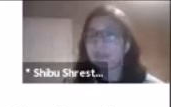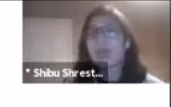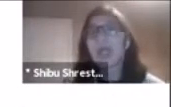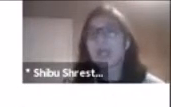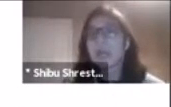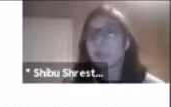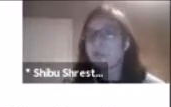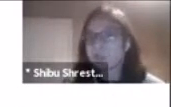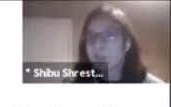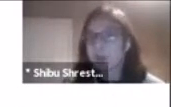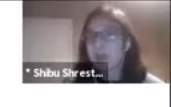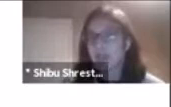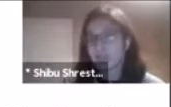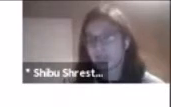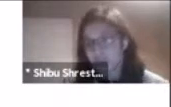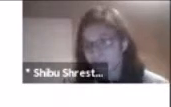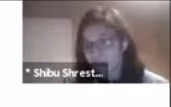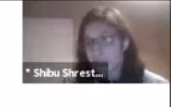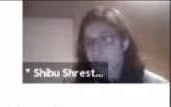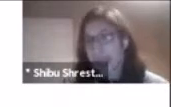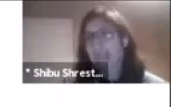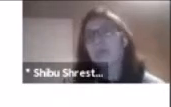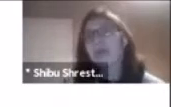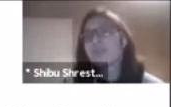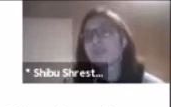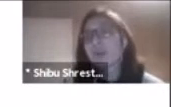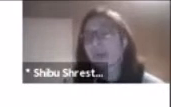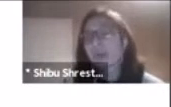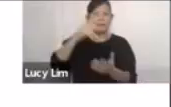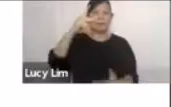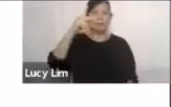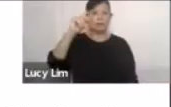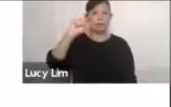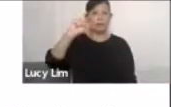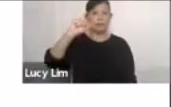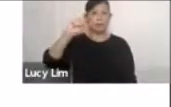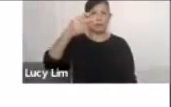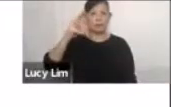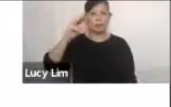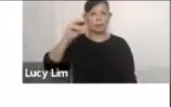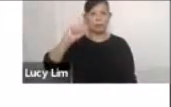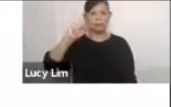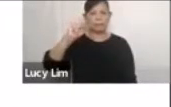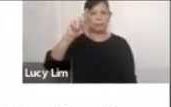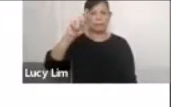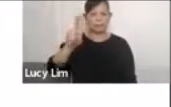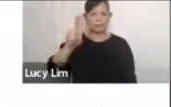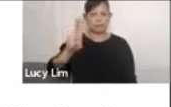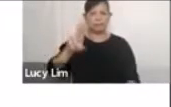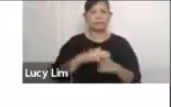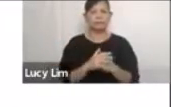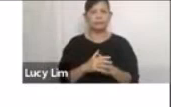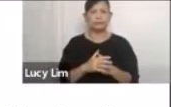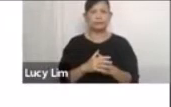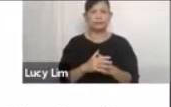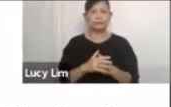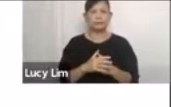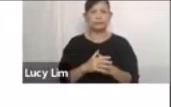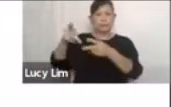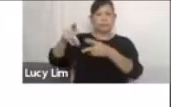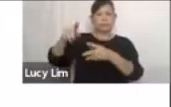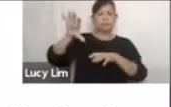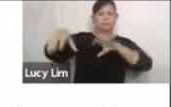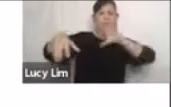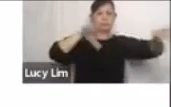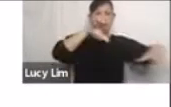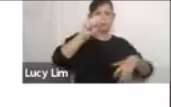Kathmandu in province one in Sunsari, and in province five in Nepalganj. The study participants, there